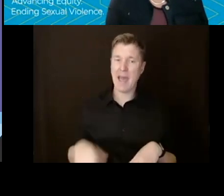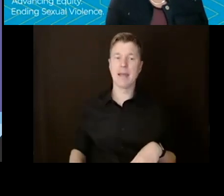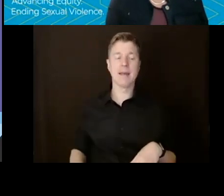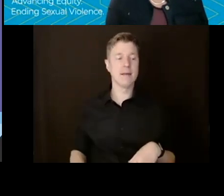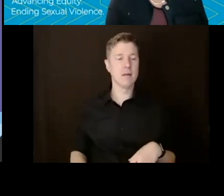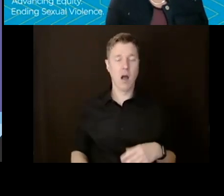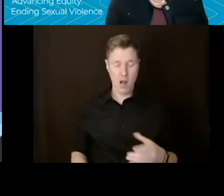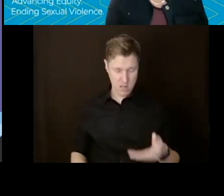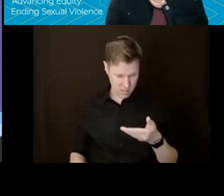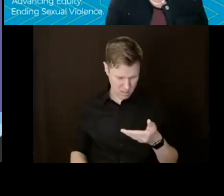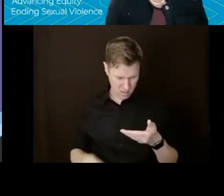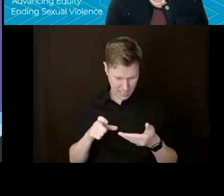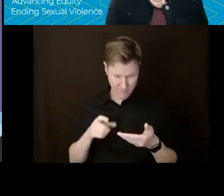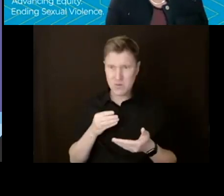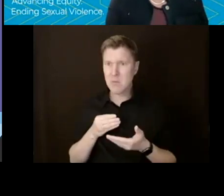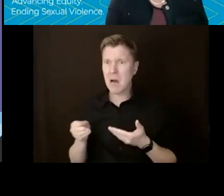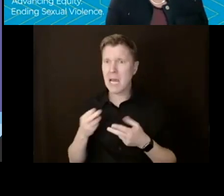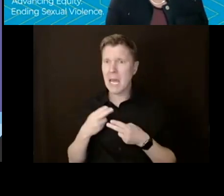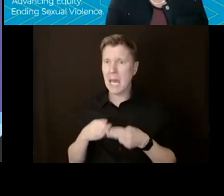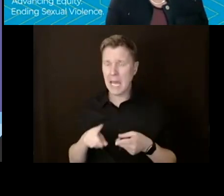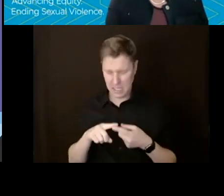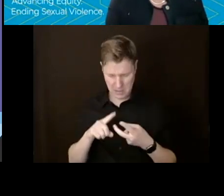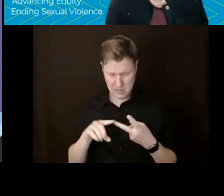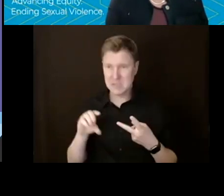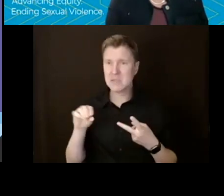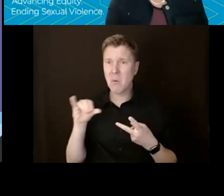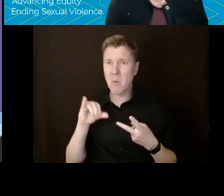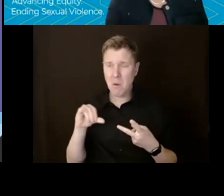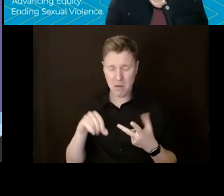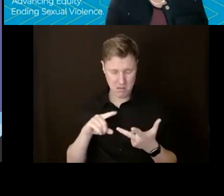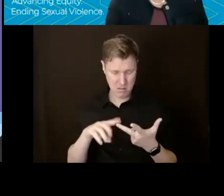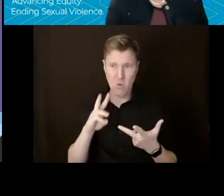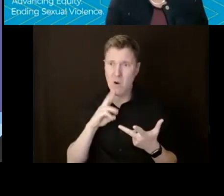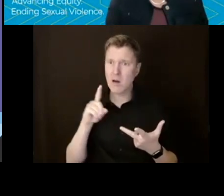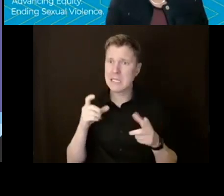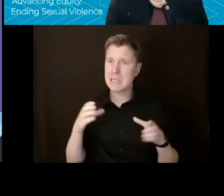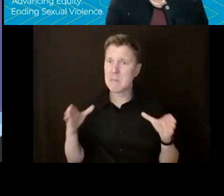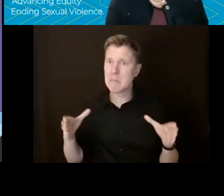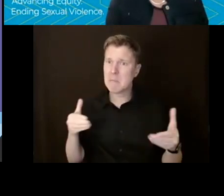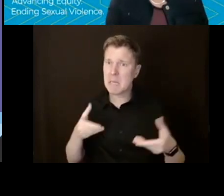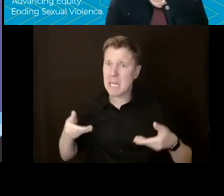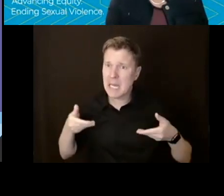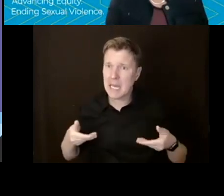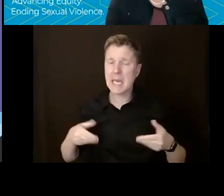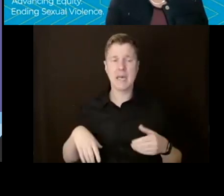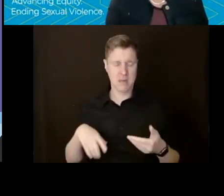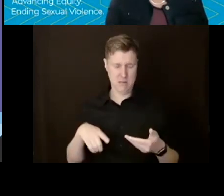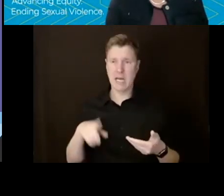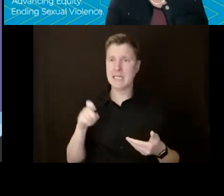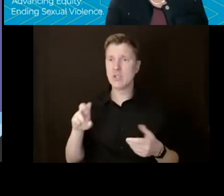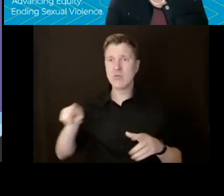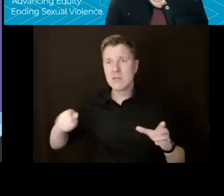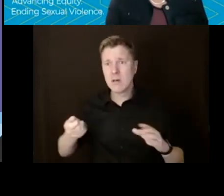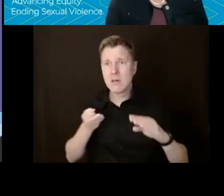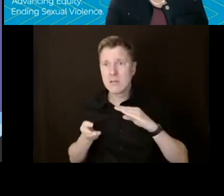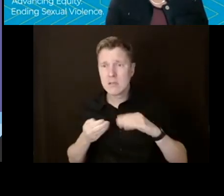some more things to buy. You got to get eggs and oil and water. You got to have a pan. You need to turn on your energy. You got to get some